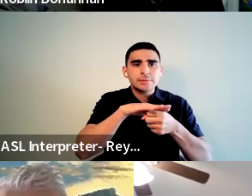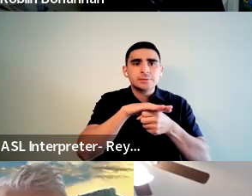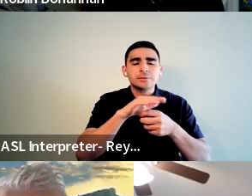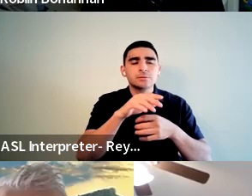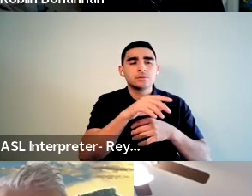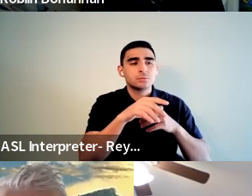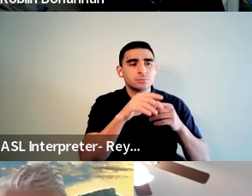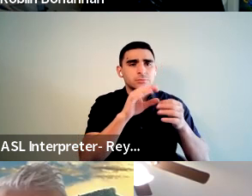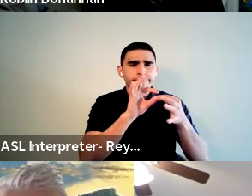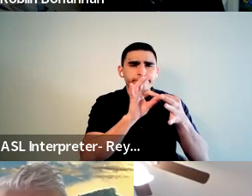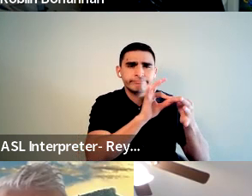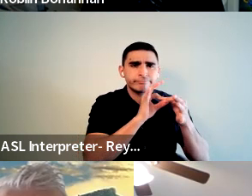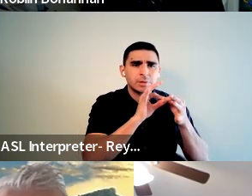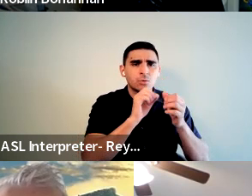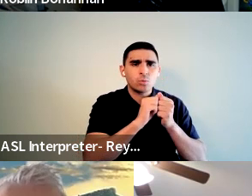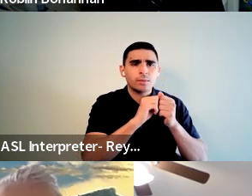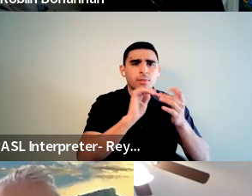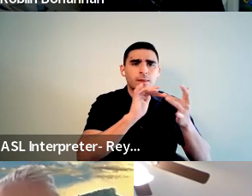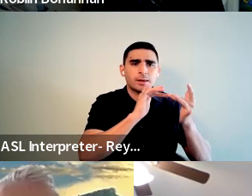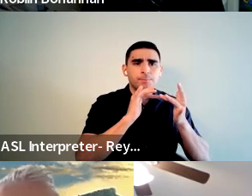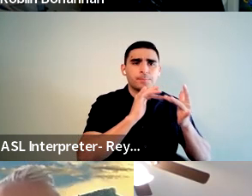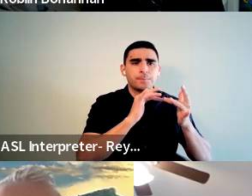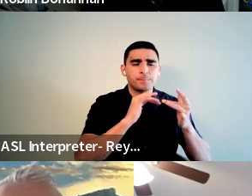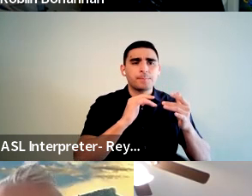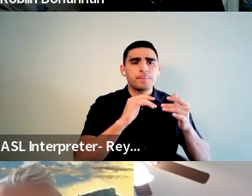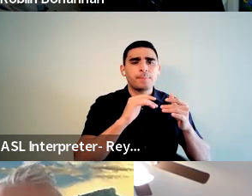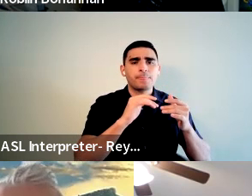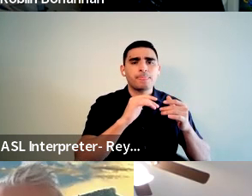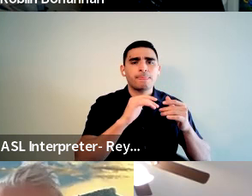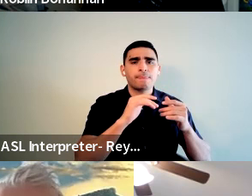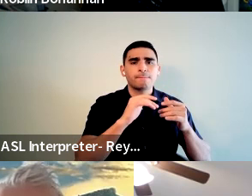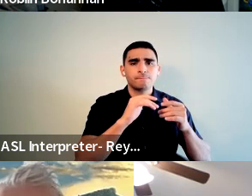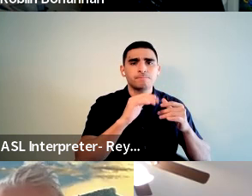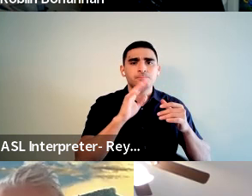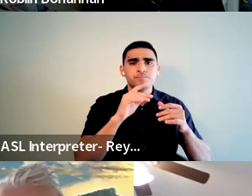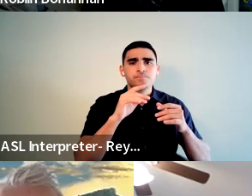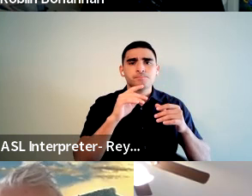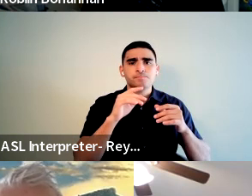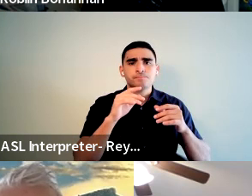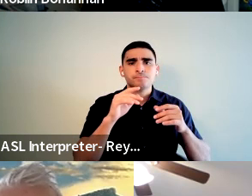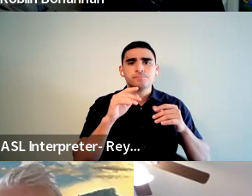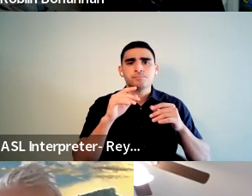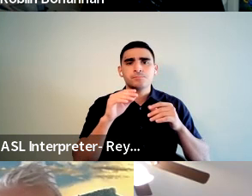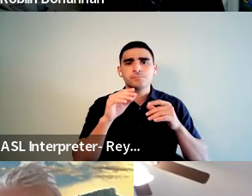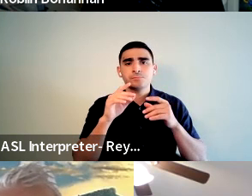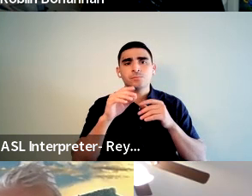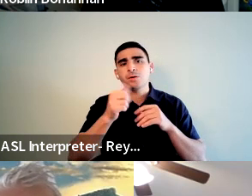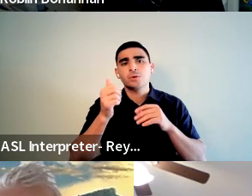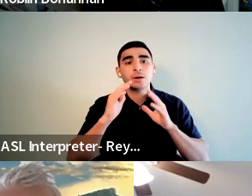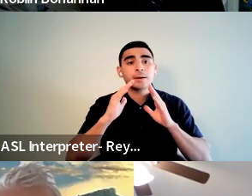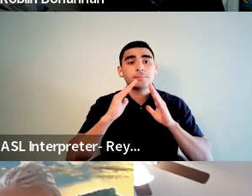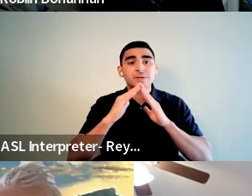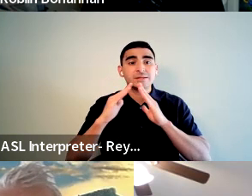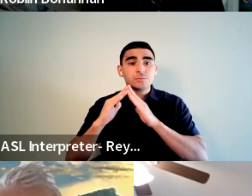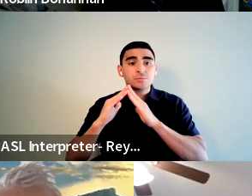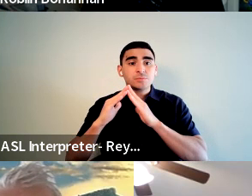connect with the outreach people. And as the Peak to Peak Housing and Human Services